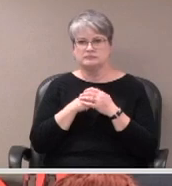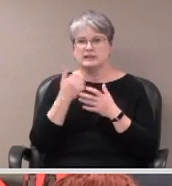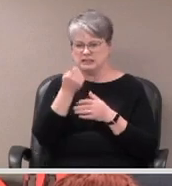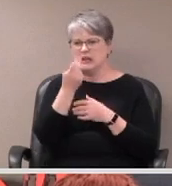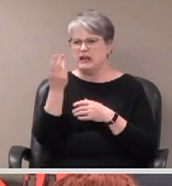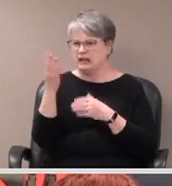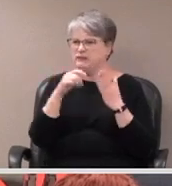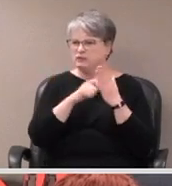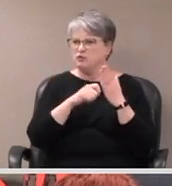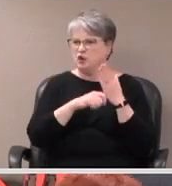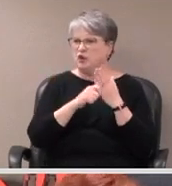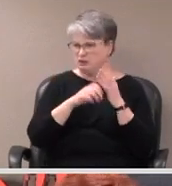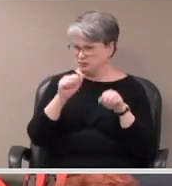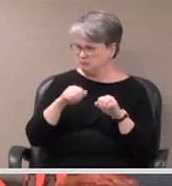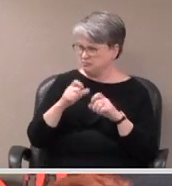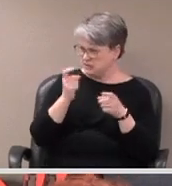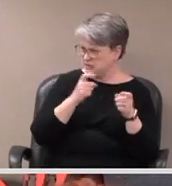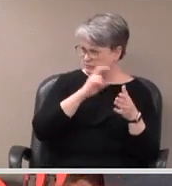Yes, please.